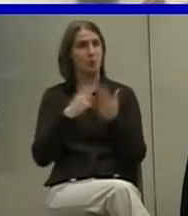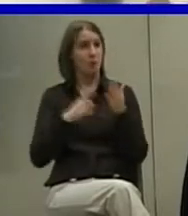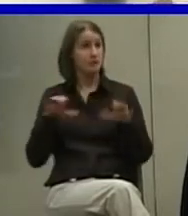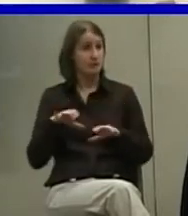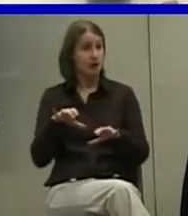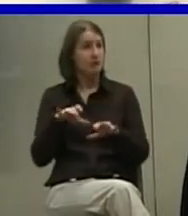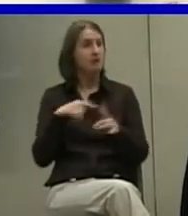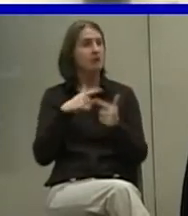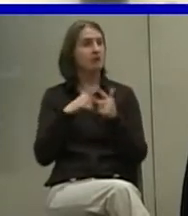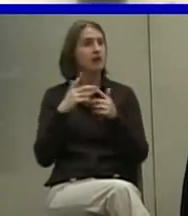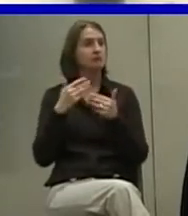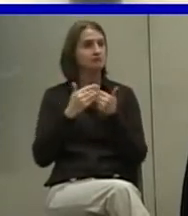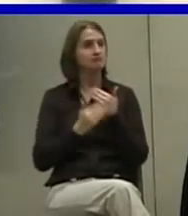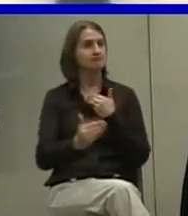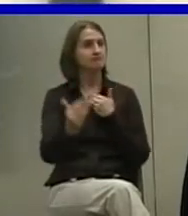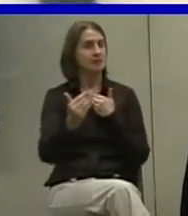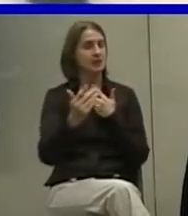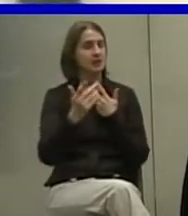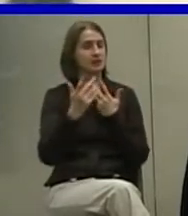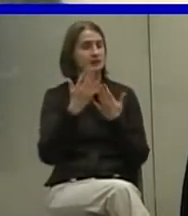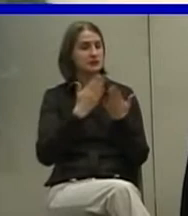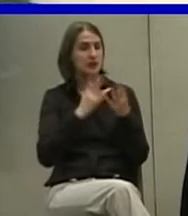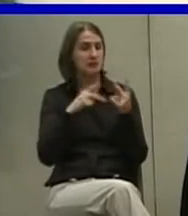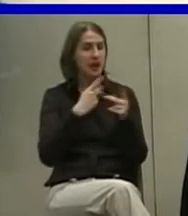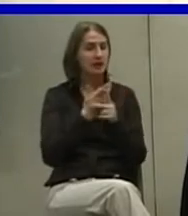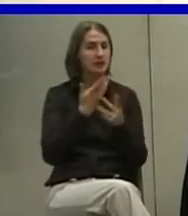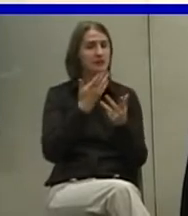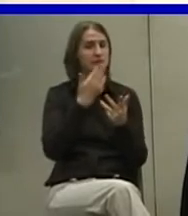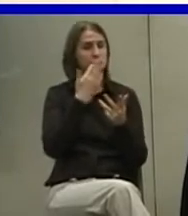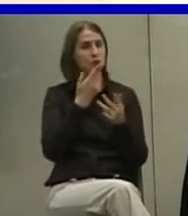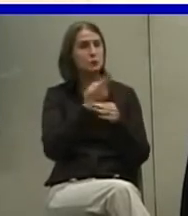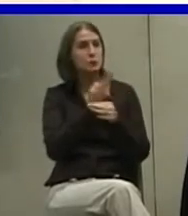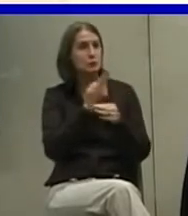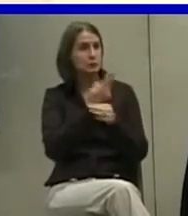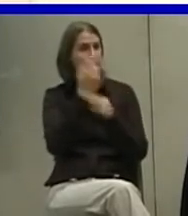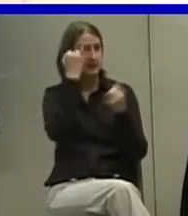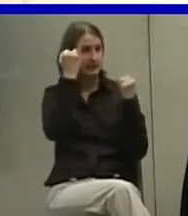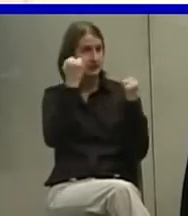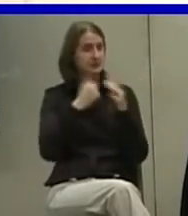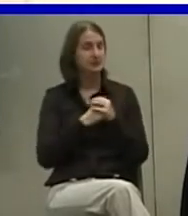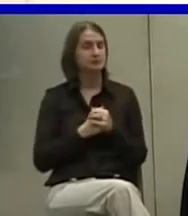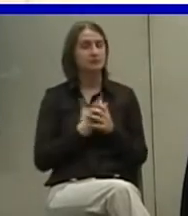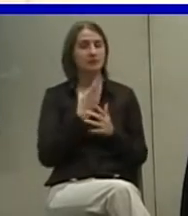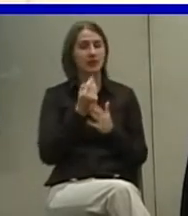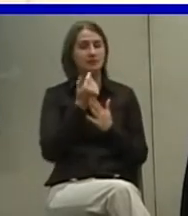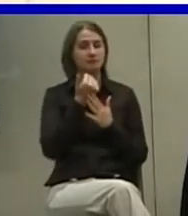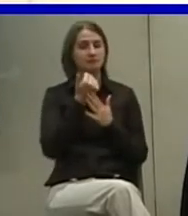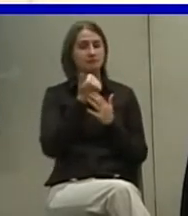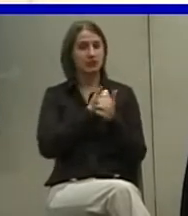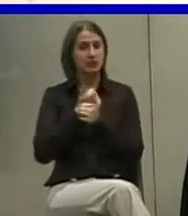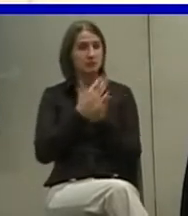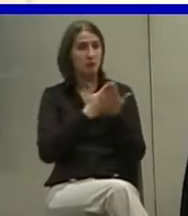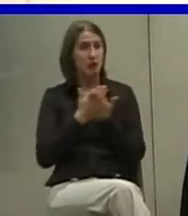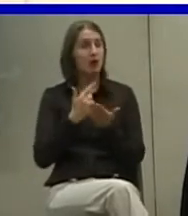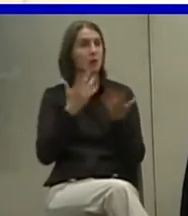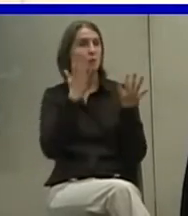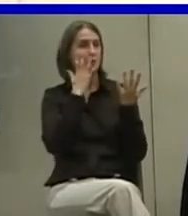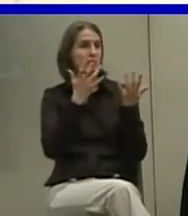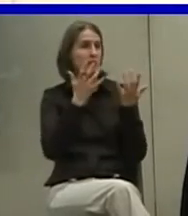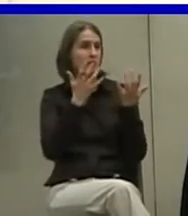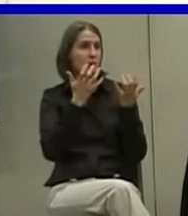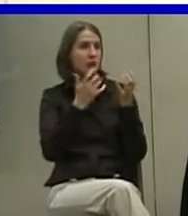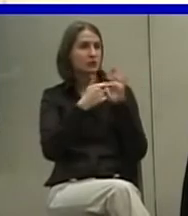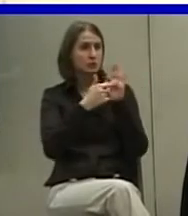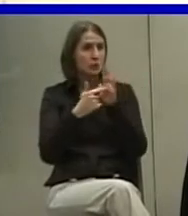move forward from there and give you some kind of practical ideas. And in each of the pieces, I want to show you some examples of